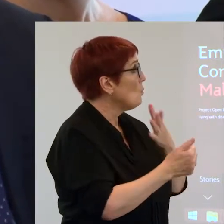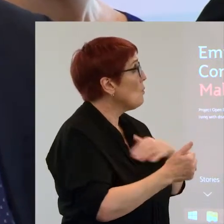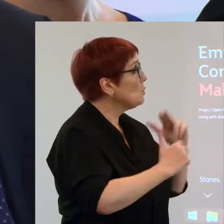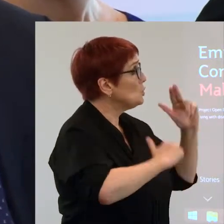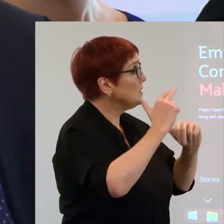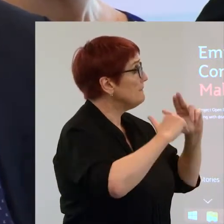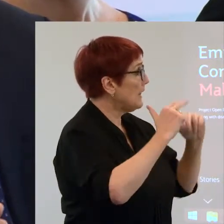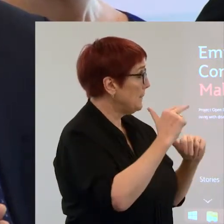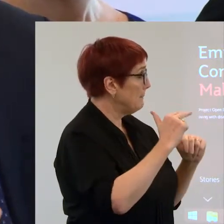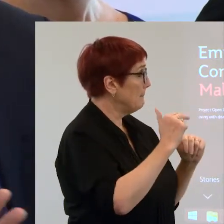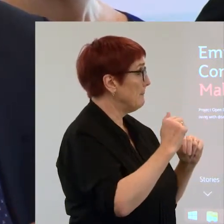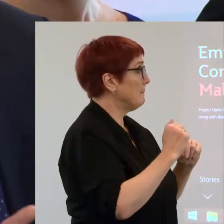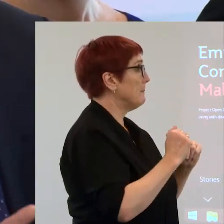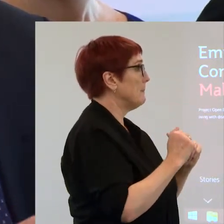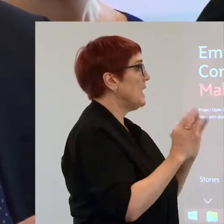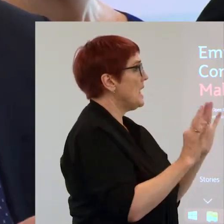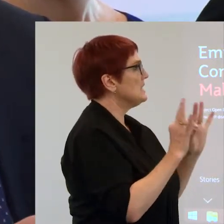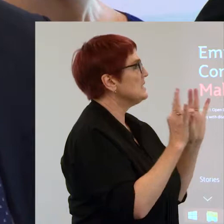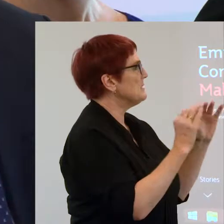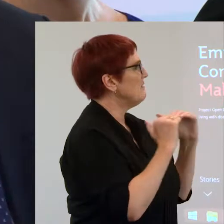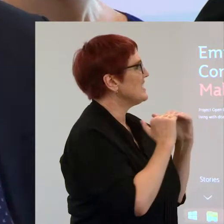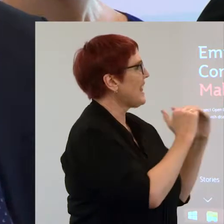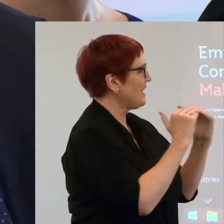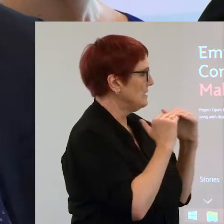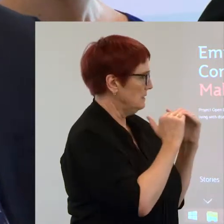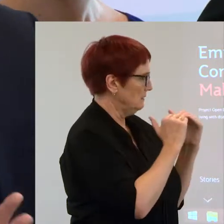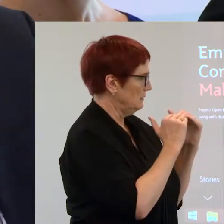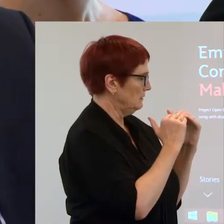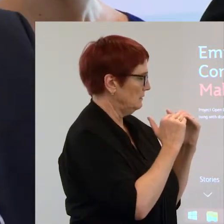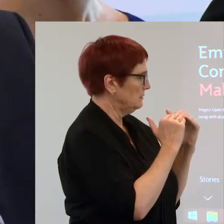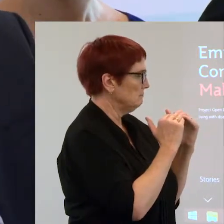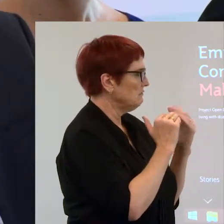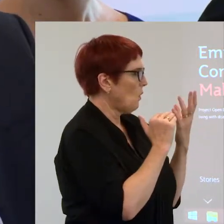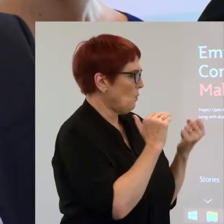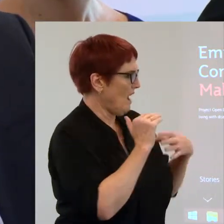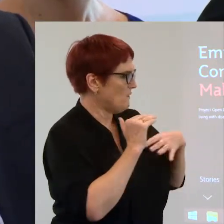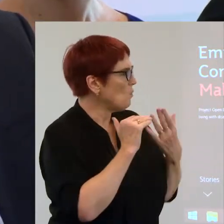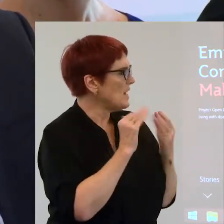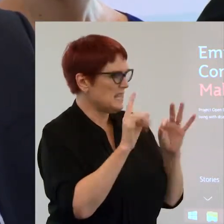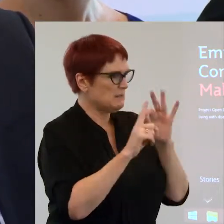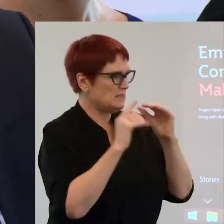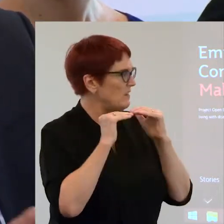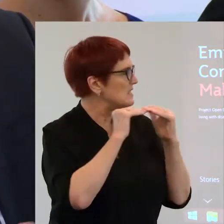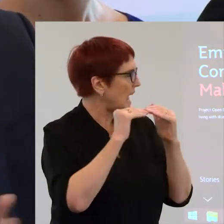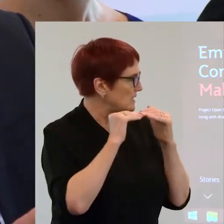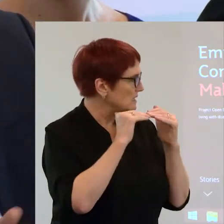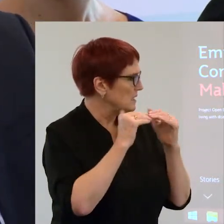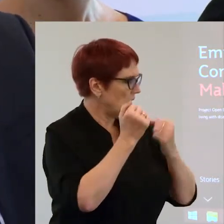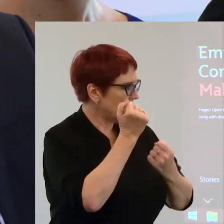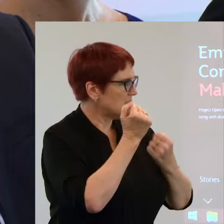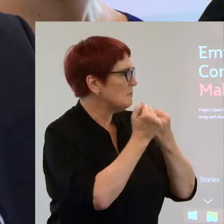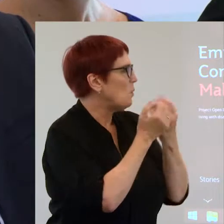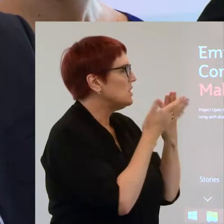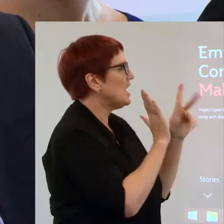of a specific standard, which there are already a couple of specific standards which supplement the